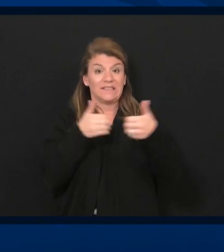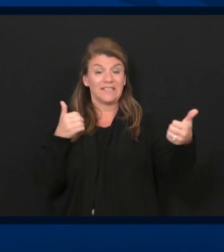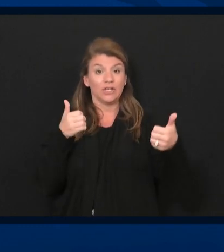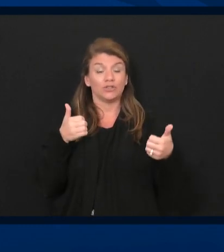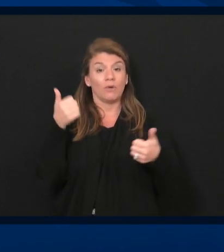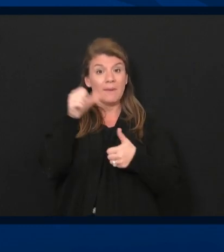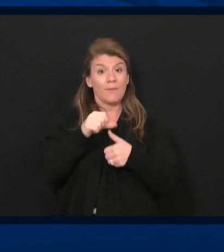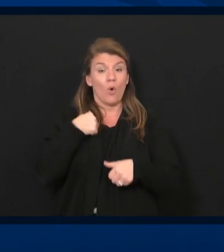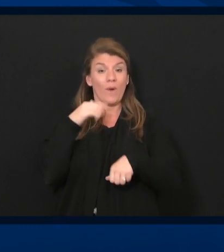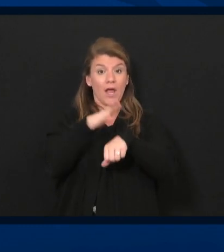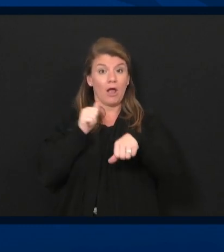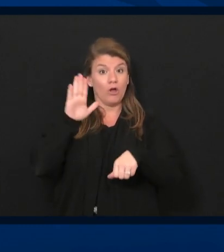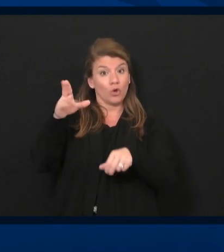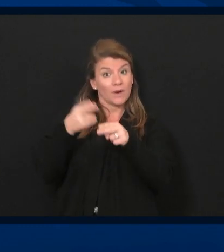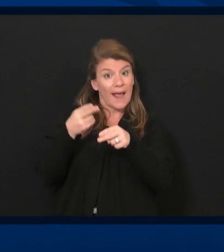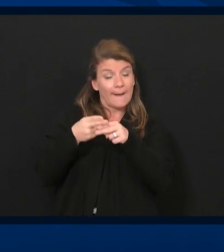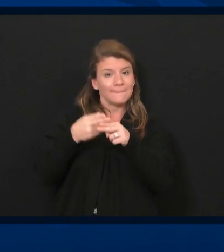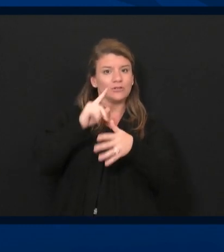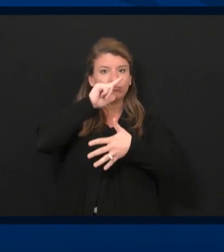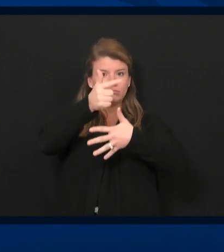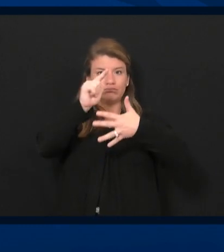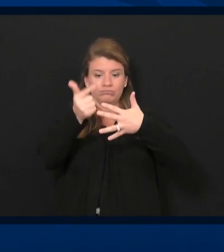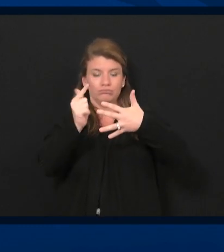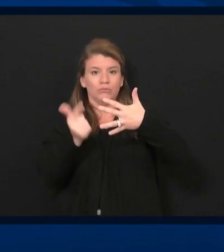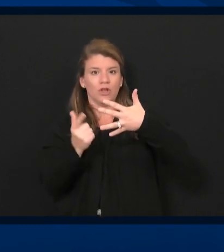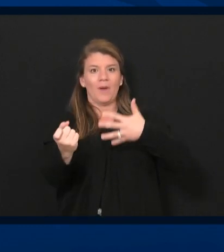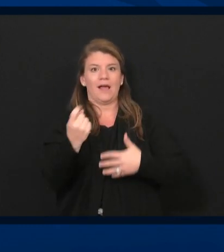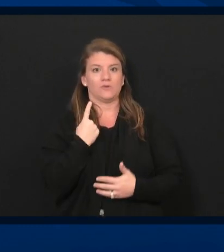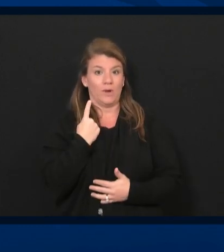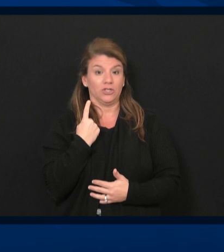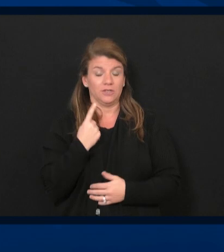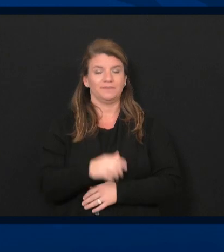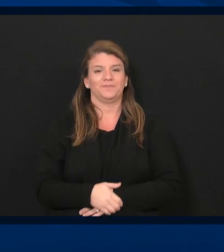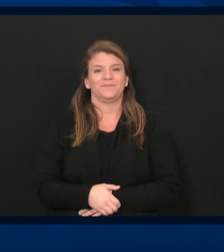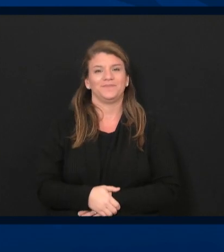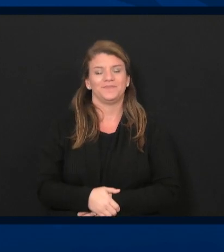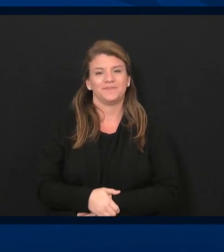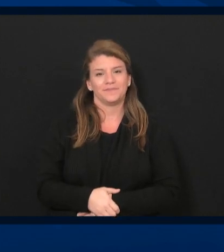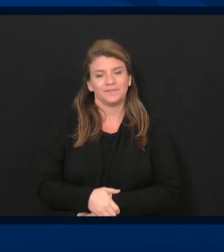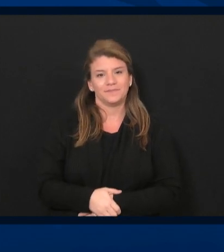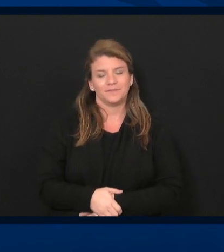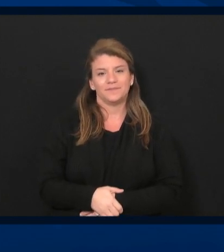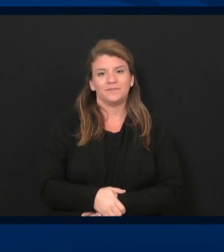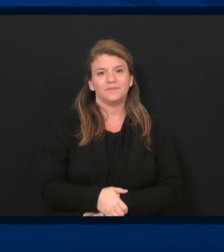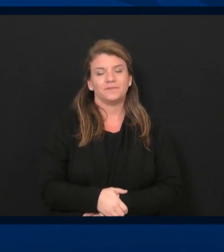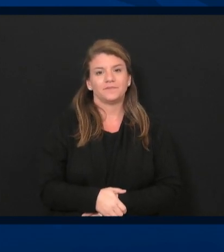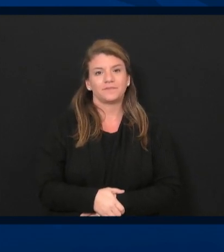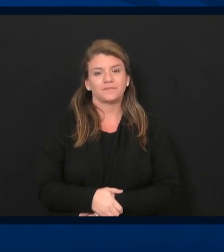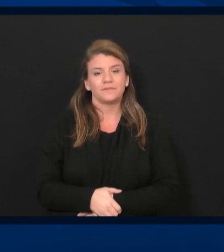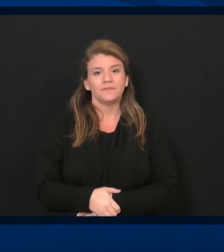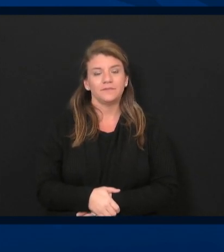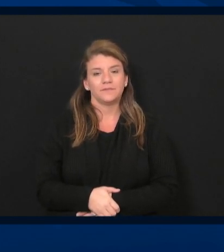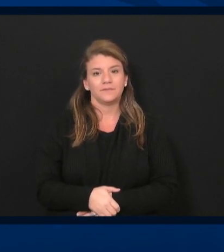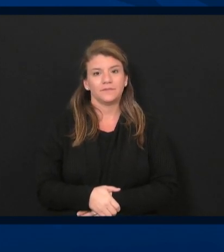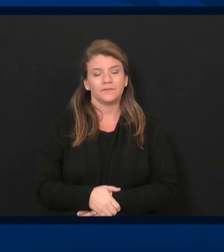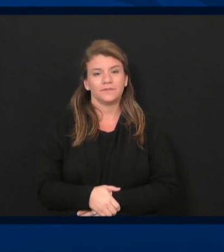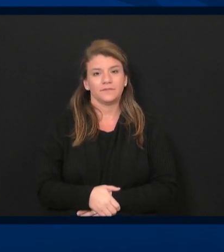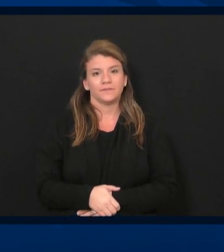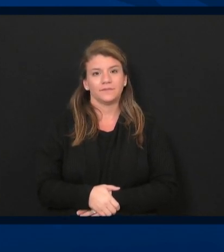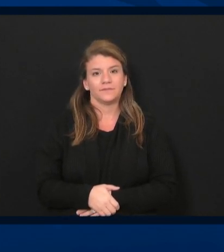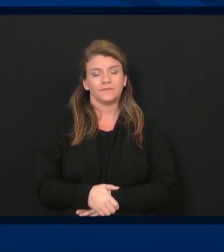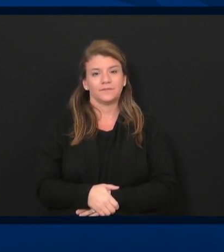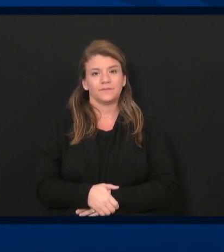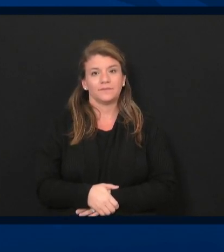please remember to unmute the microphone on your end before asking your question. Please confirm your name and affiliation as well. Today, some media members will be asking